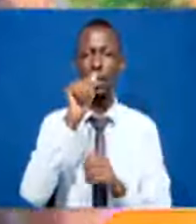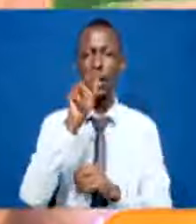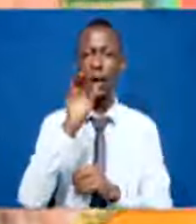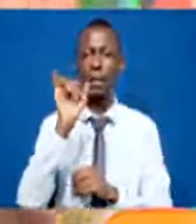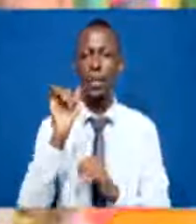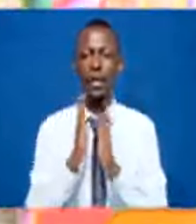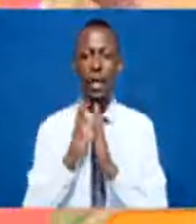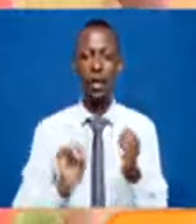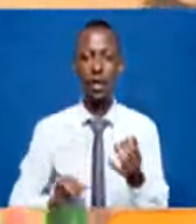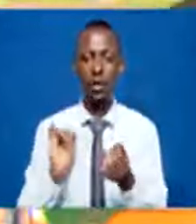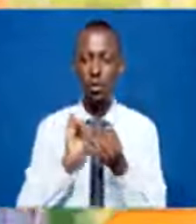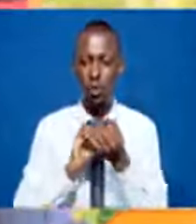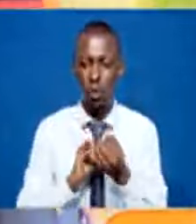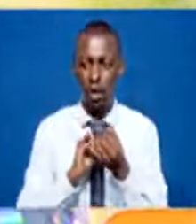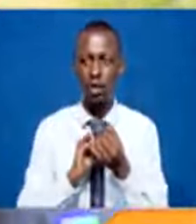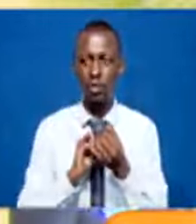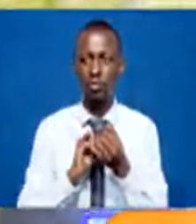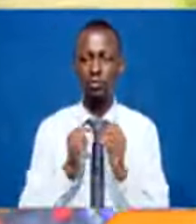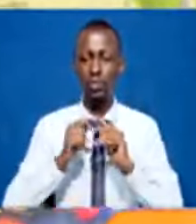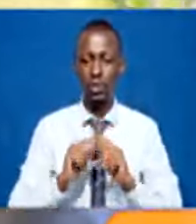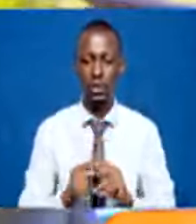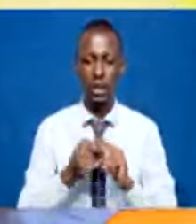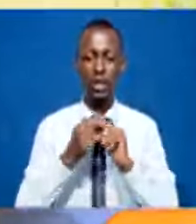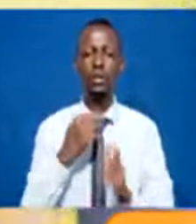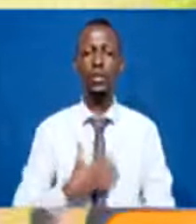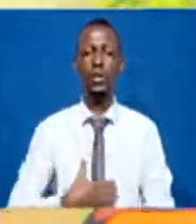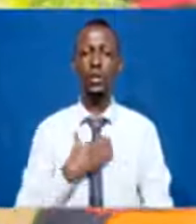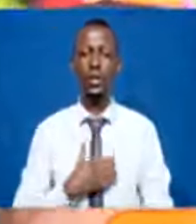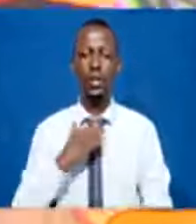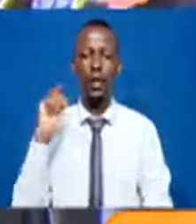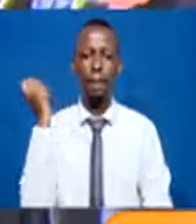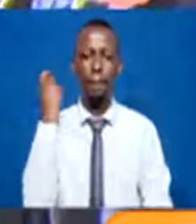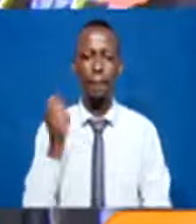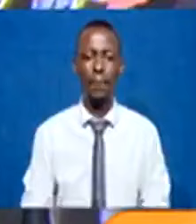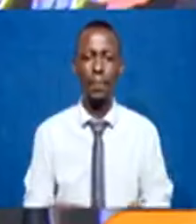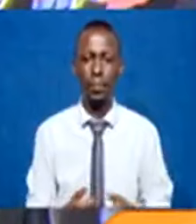spouse Zinash Tayachew commenced their state visit in Kenya.